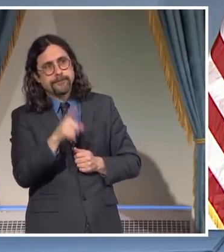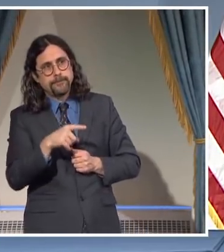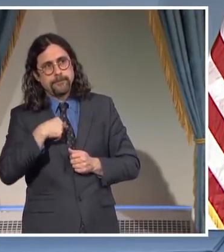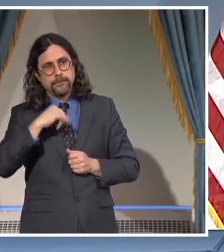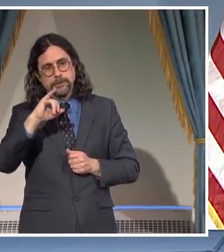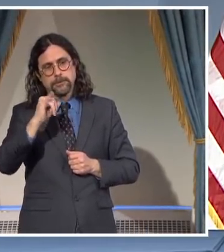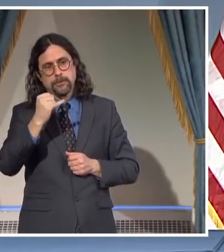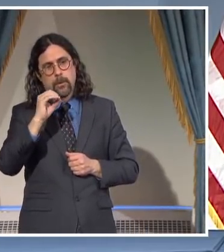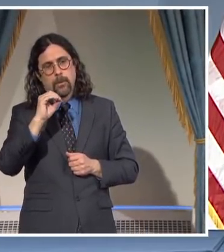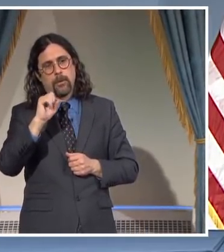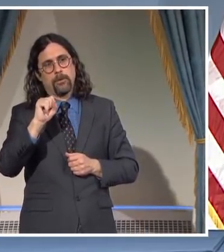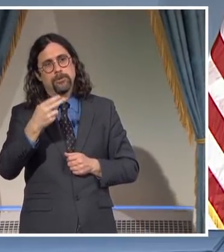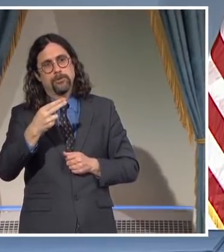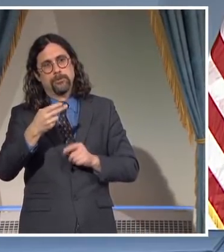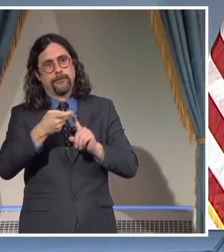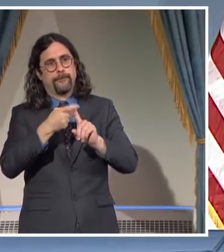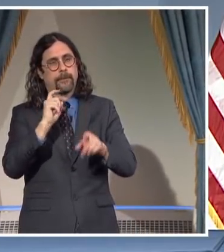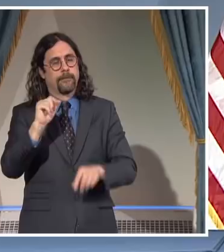Josh.